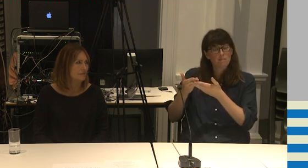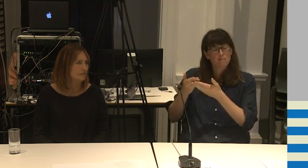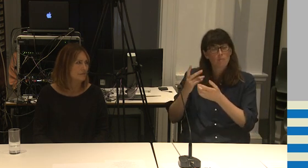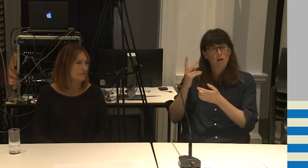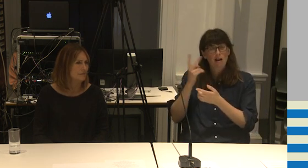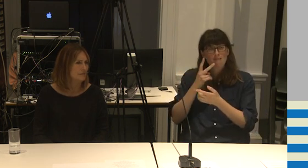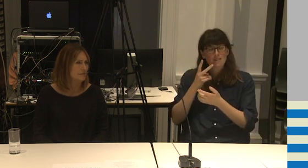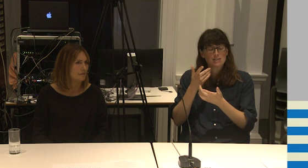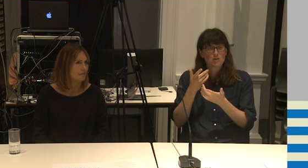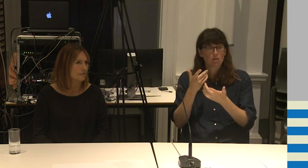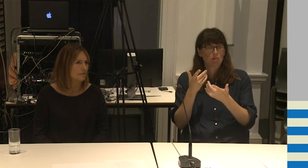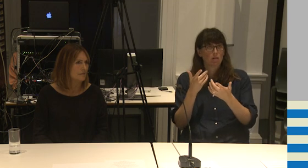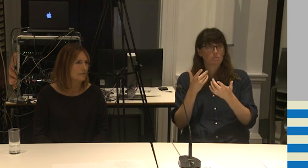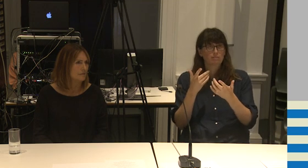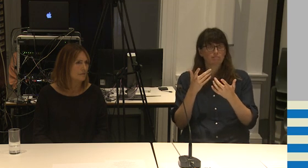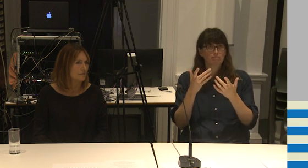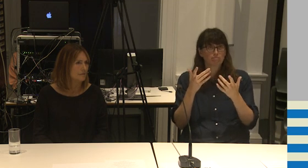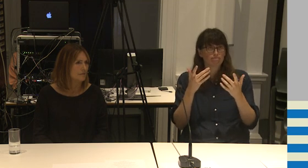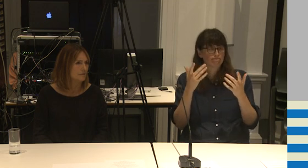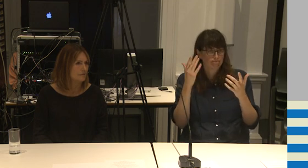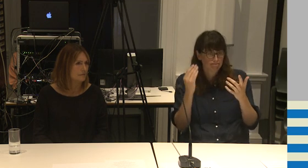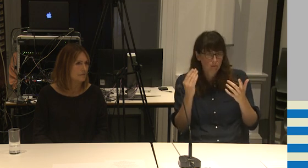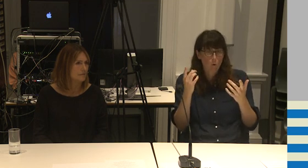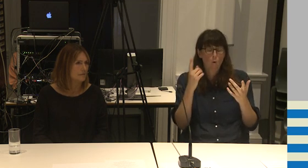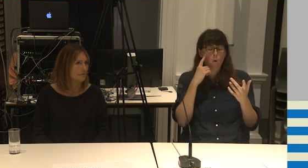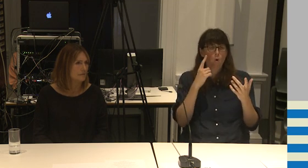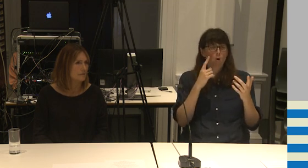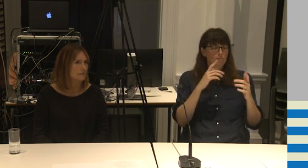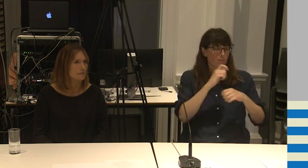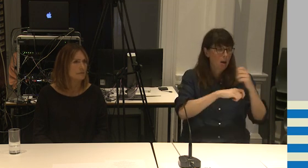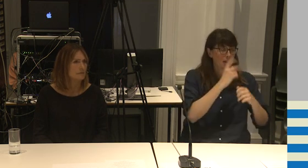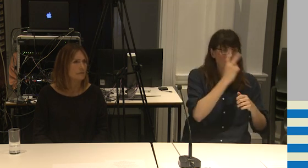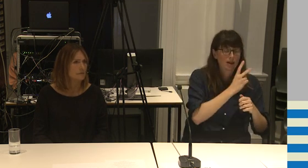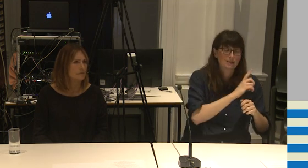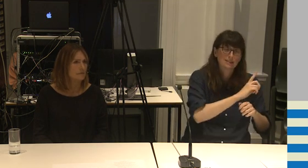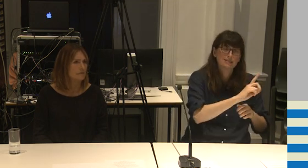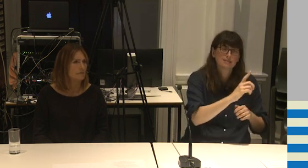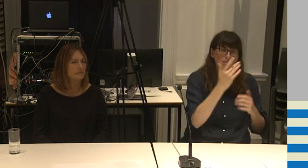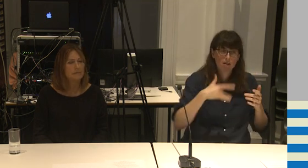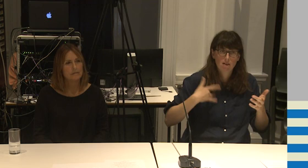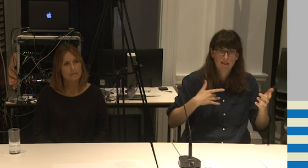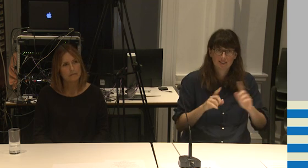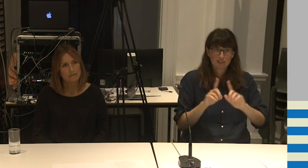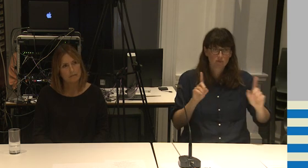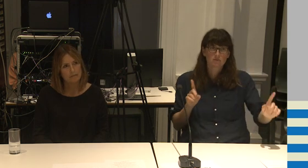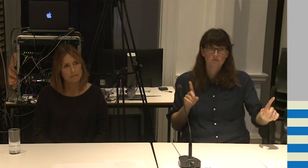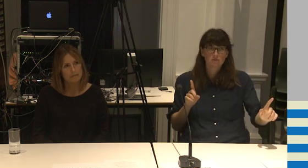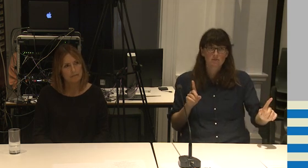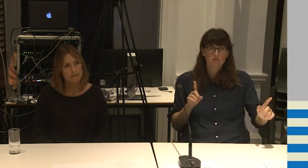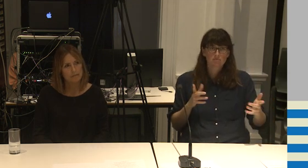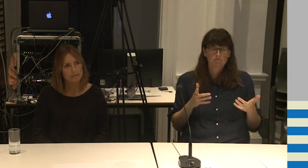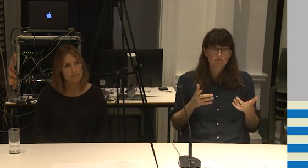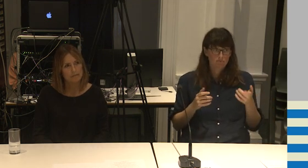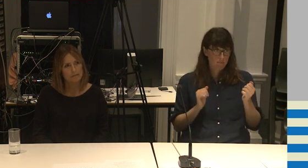blind. And I think with that, he accepts not doing certain